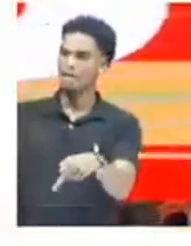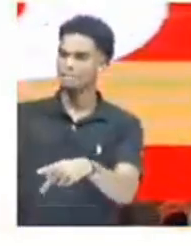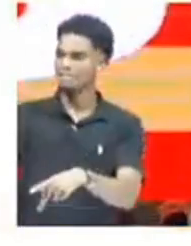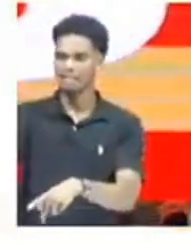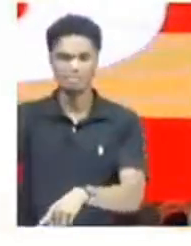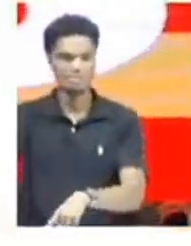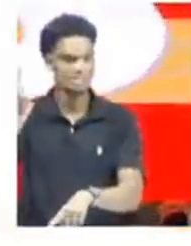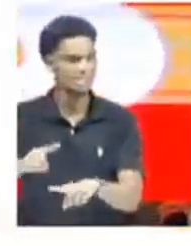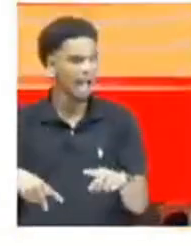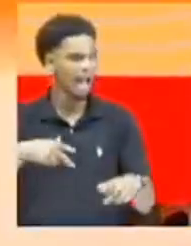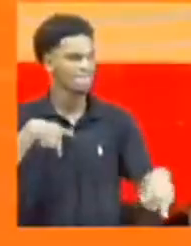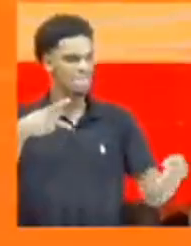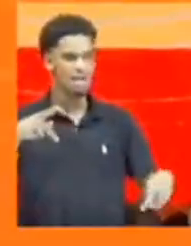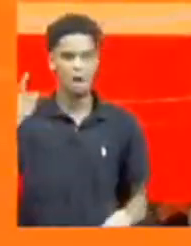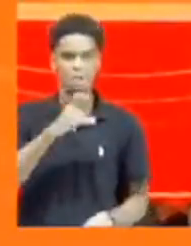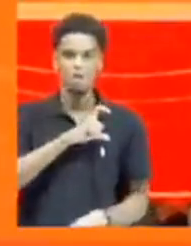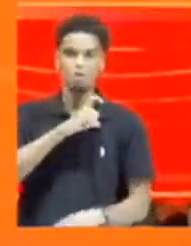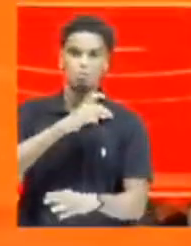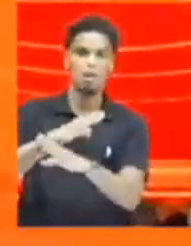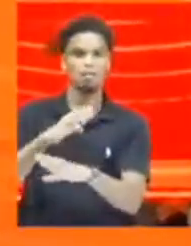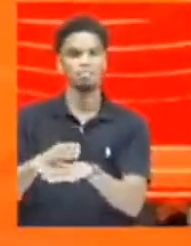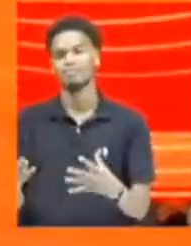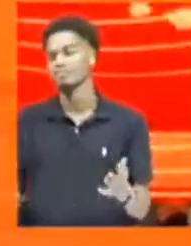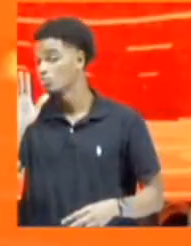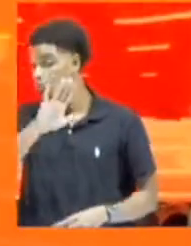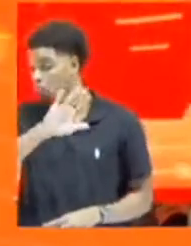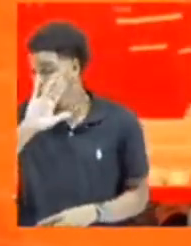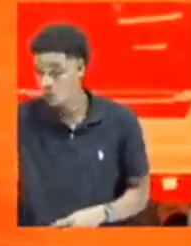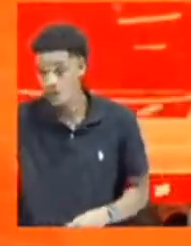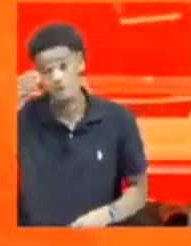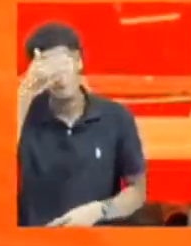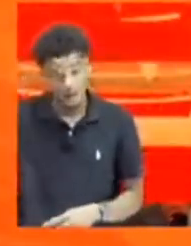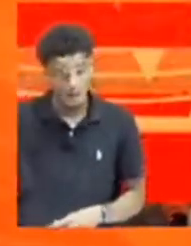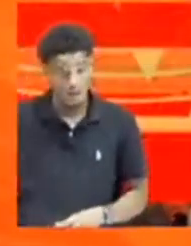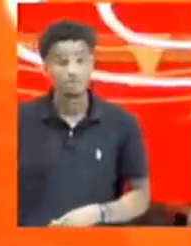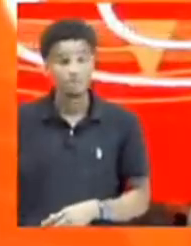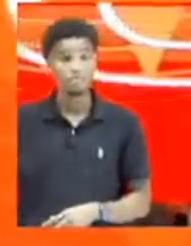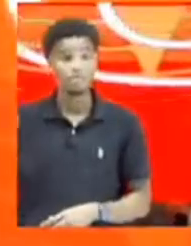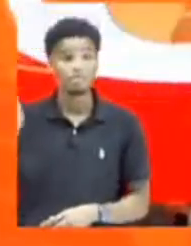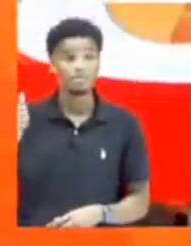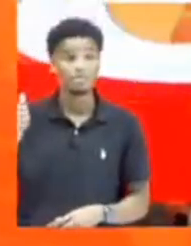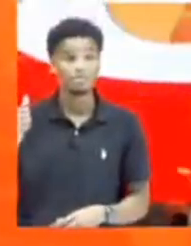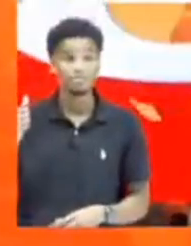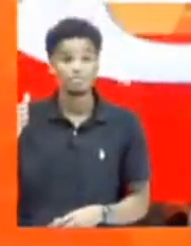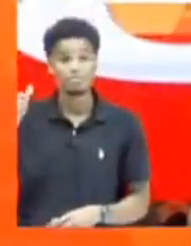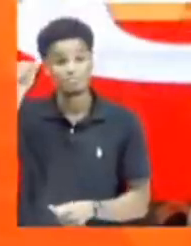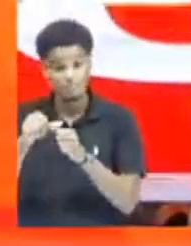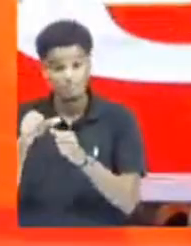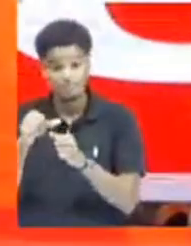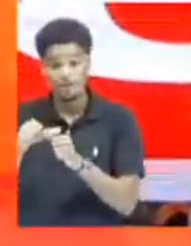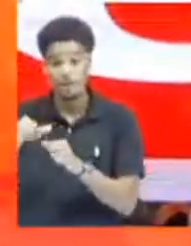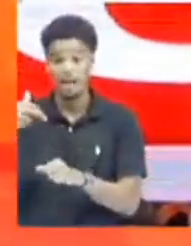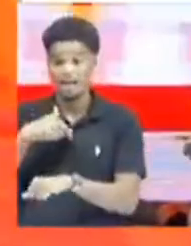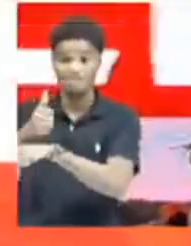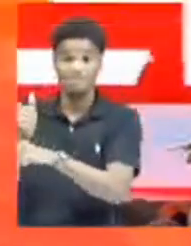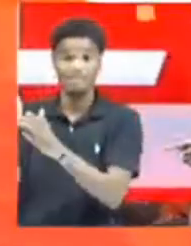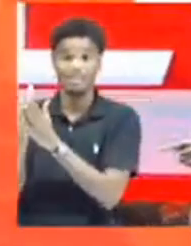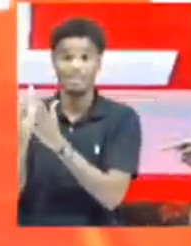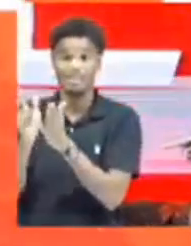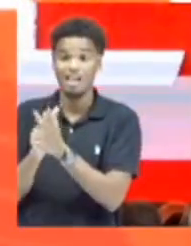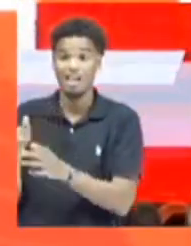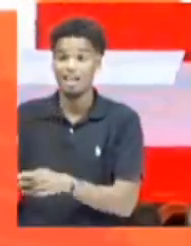Don't forget that nice abatement act. Don't go for Sunfest because Sunfest don't lock off